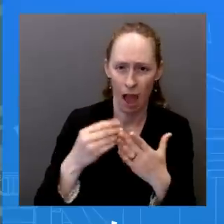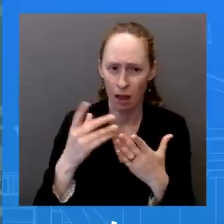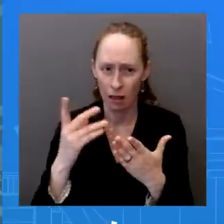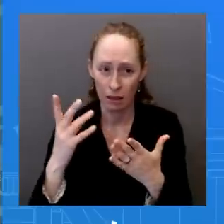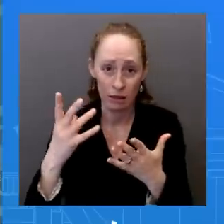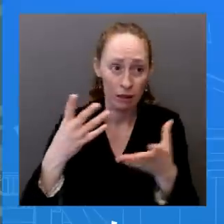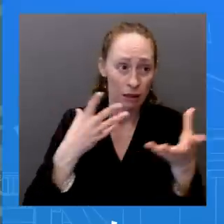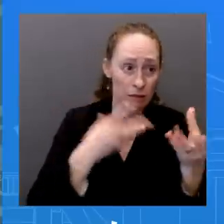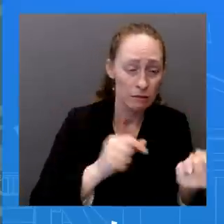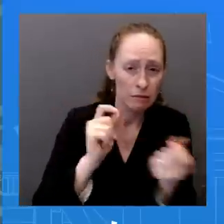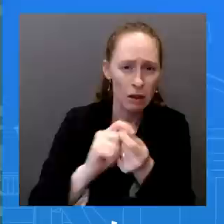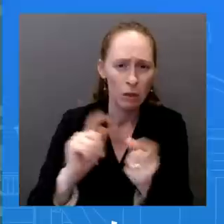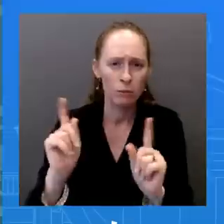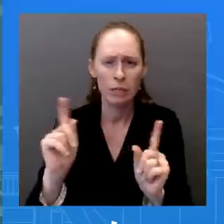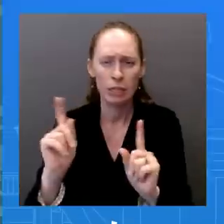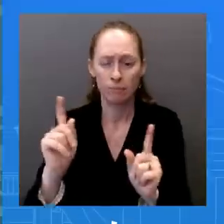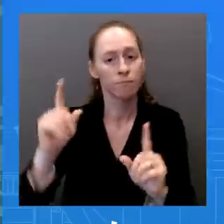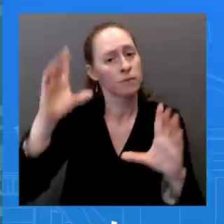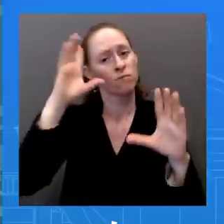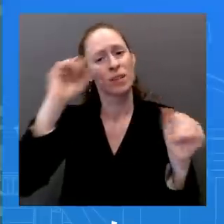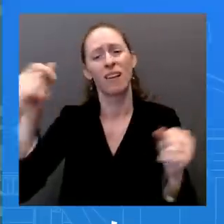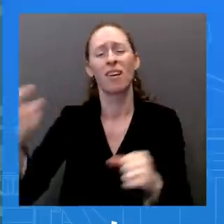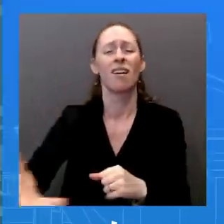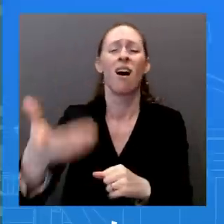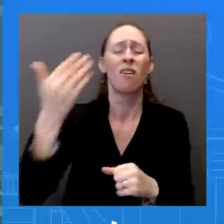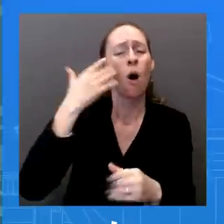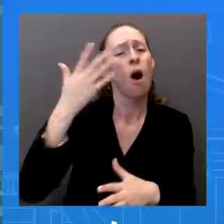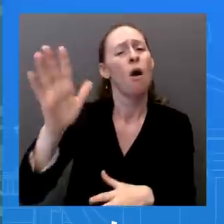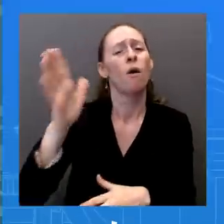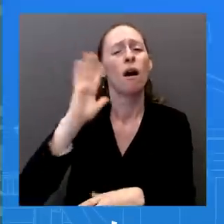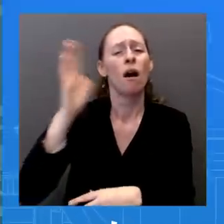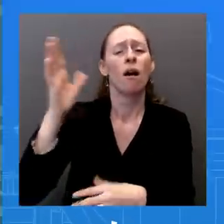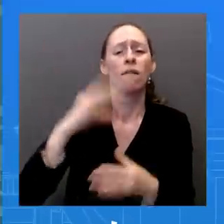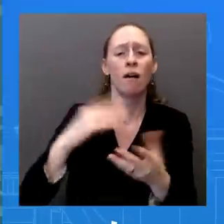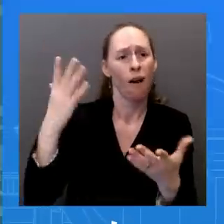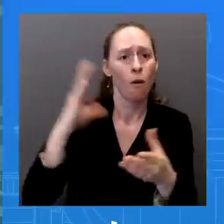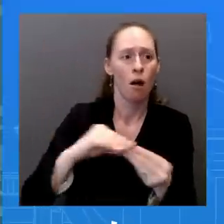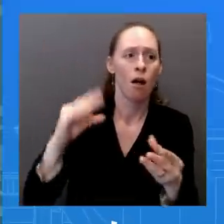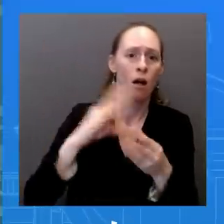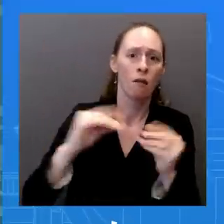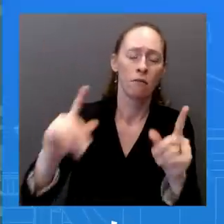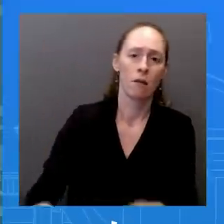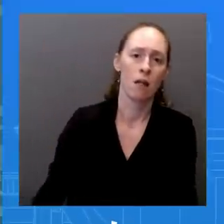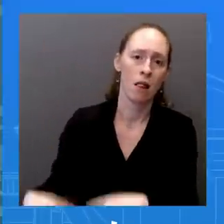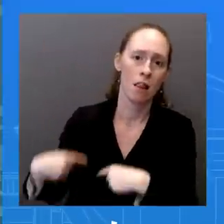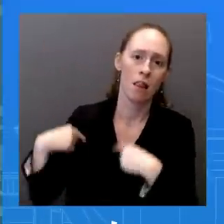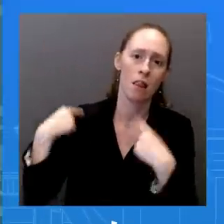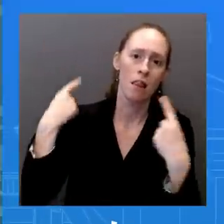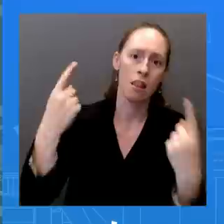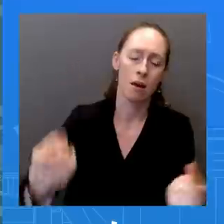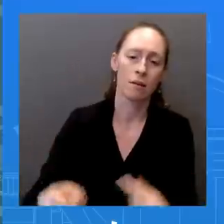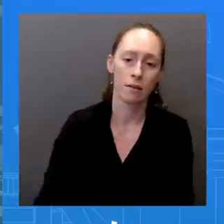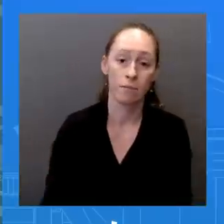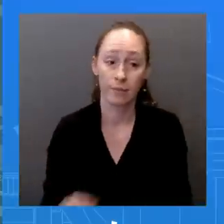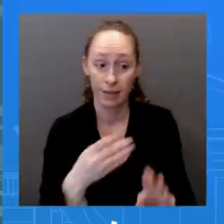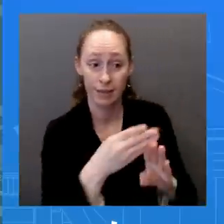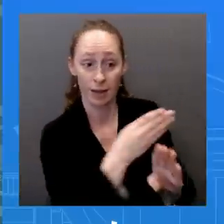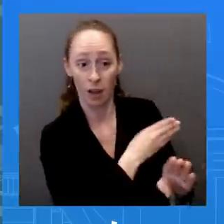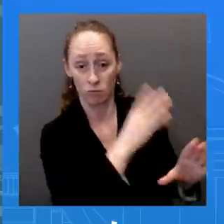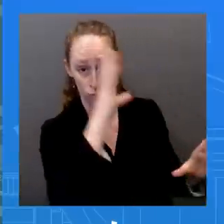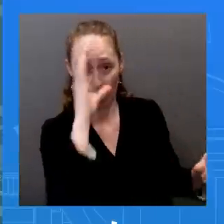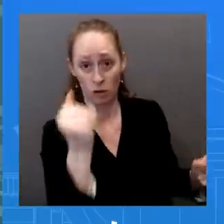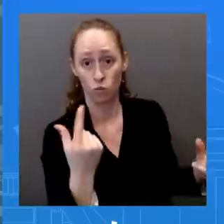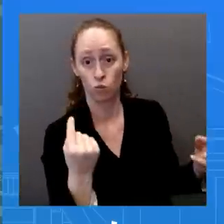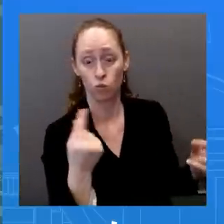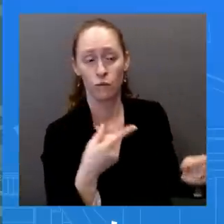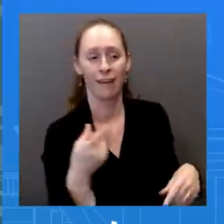about for some time. We've heard from, you know, the last administration, it was a joke about how we were going to improve our infrastructure. This is